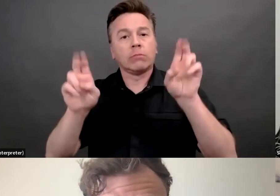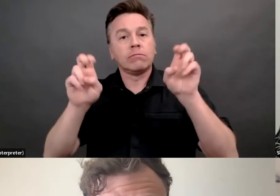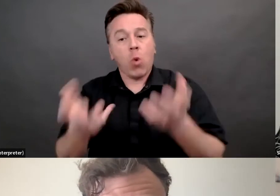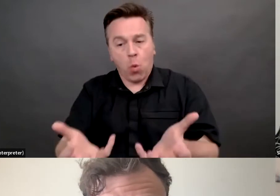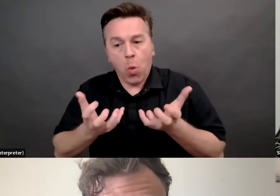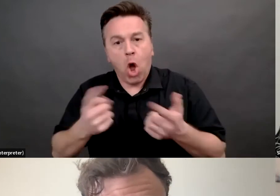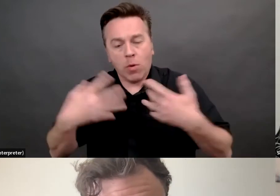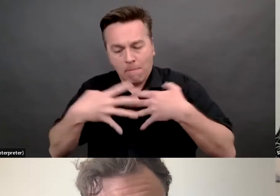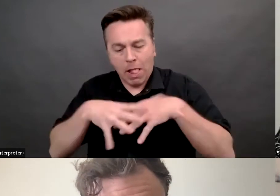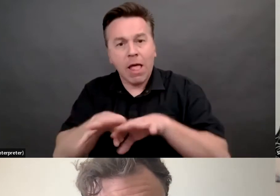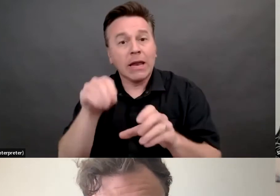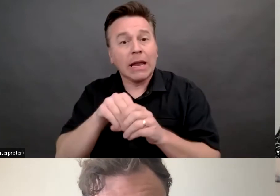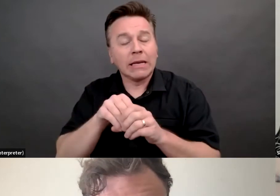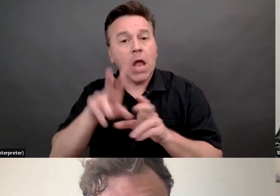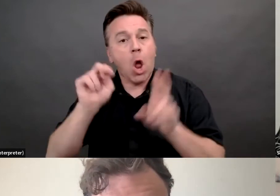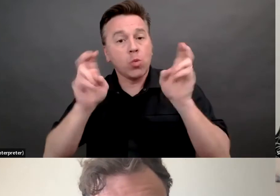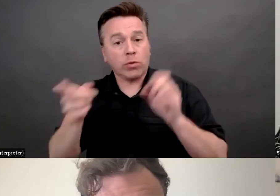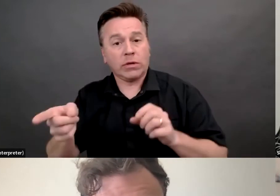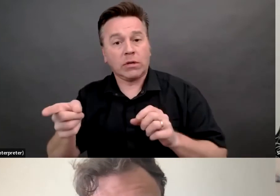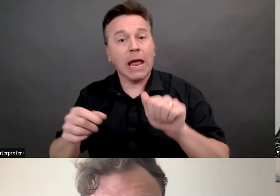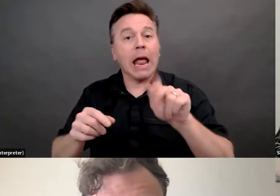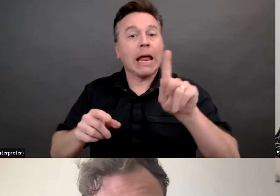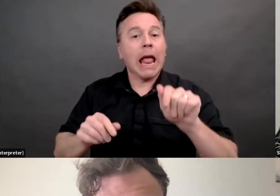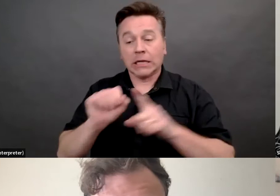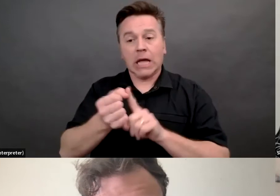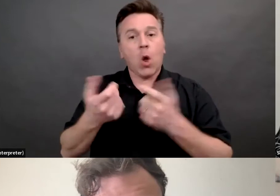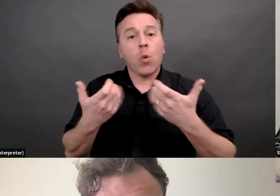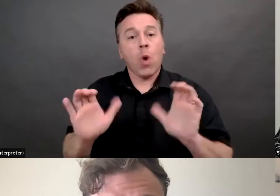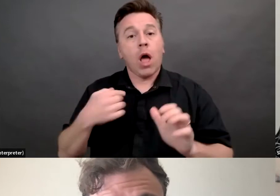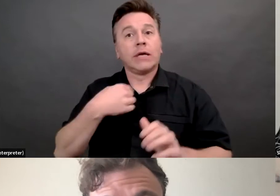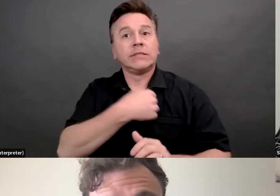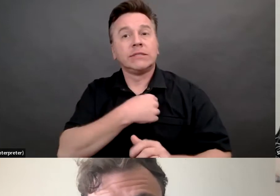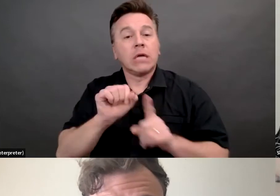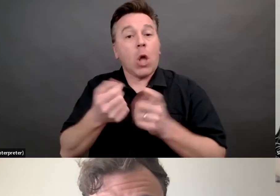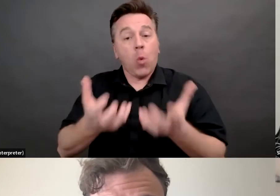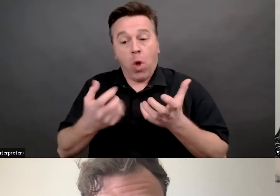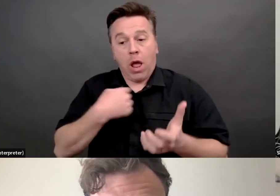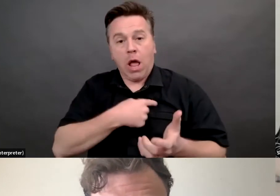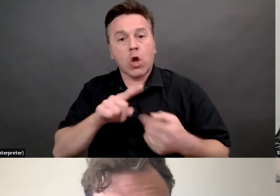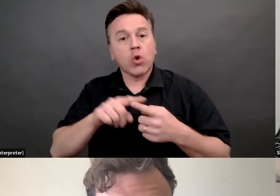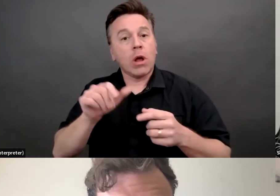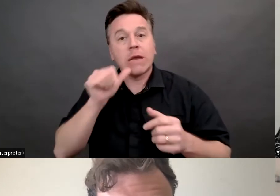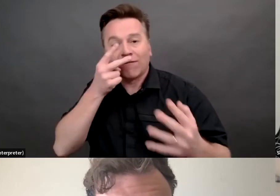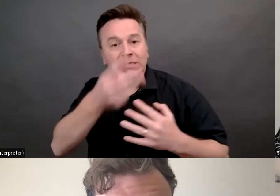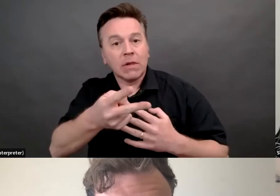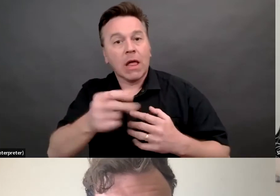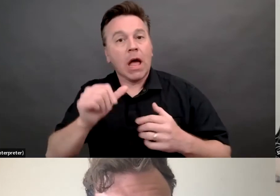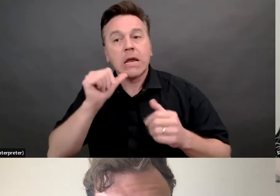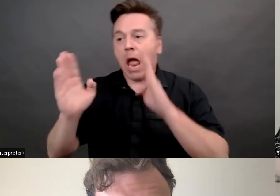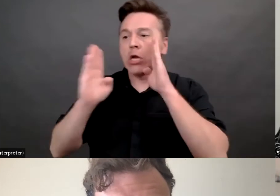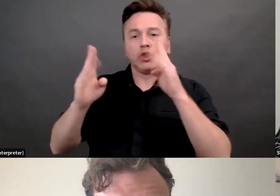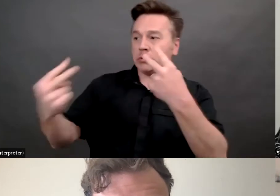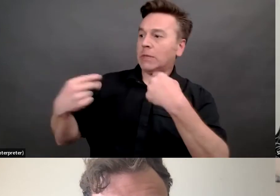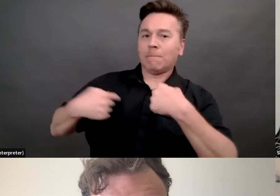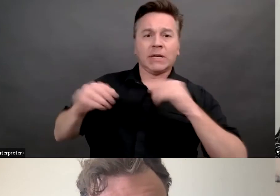to blend in, unquote. AKA society doesn't want us, or society wants us to be invisible and not draw attention to